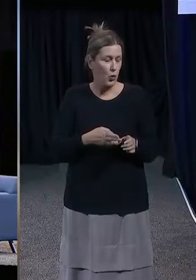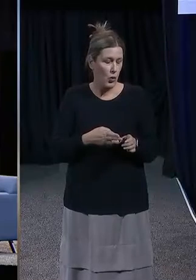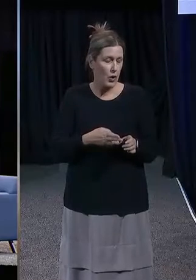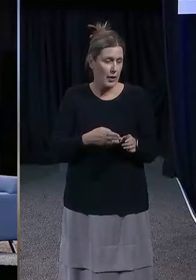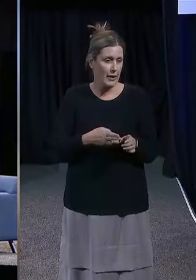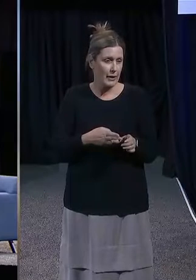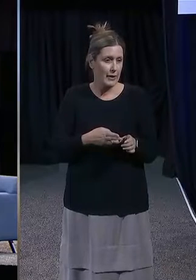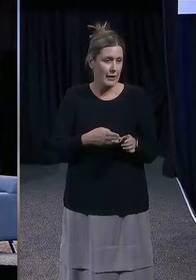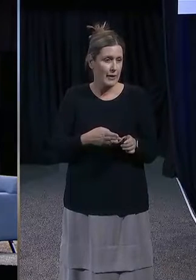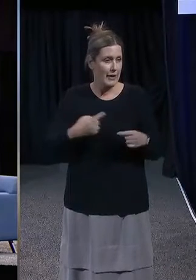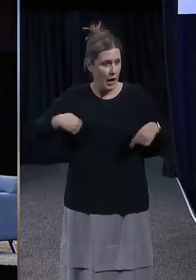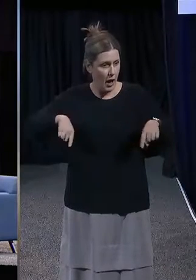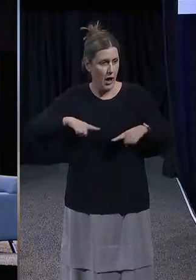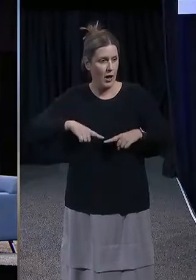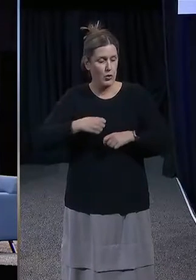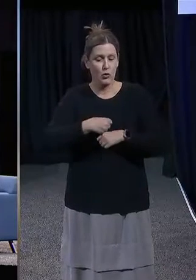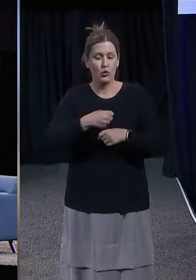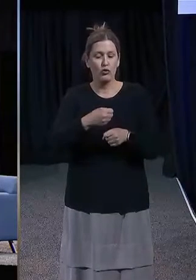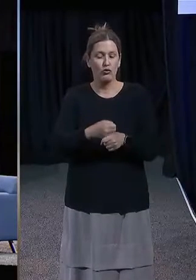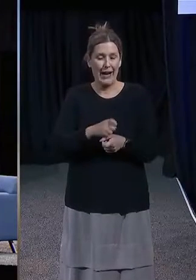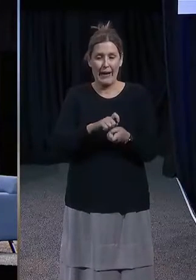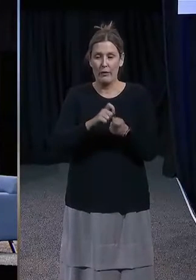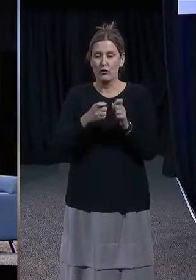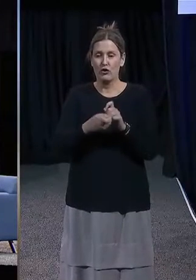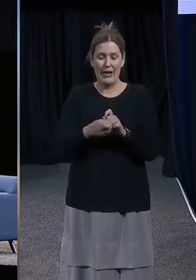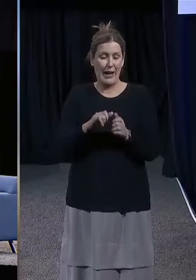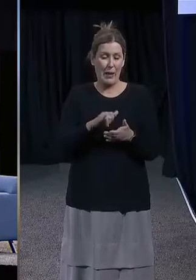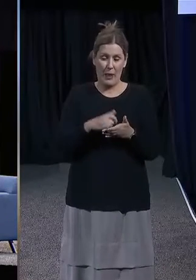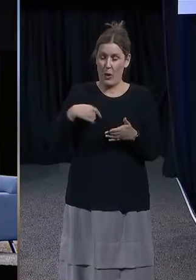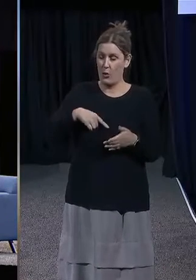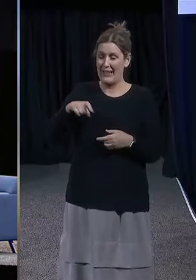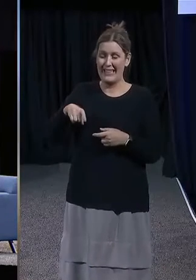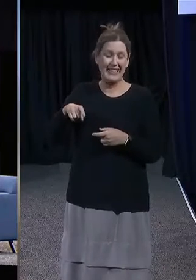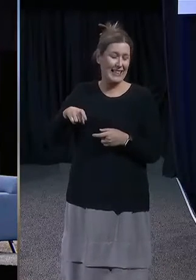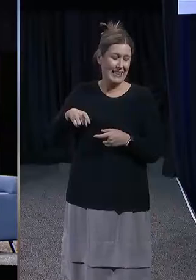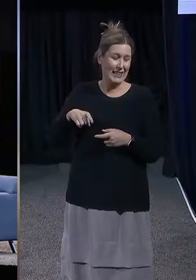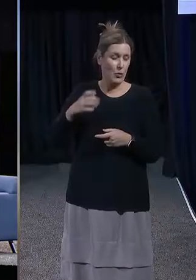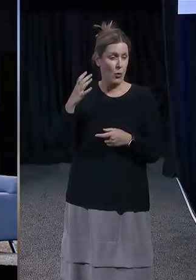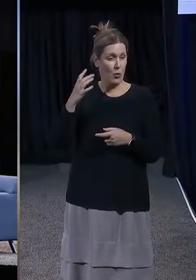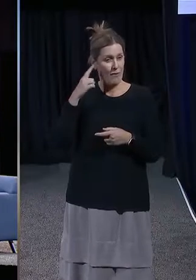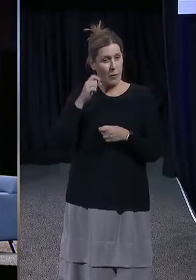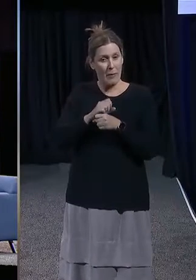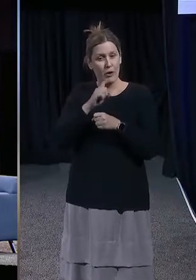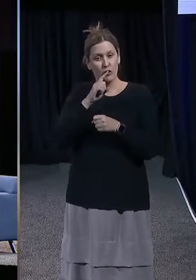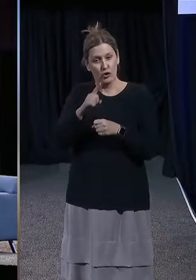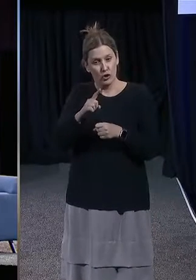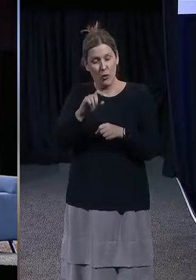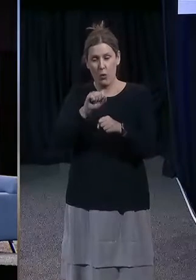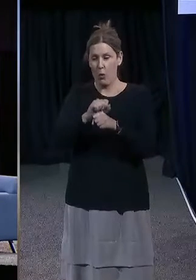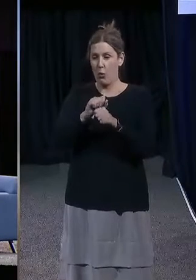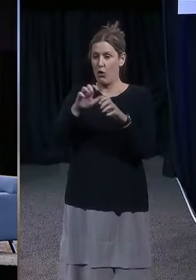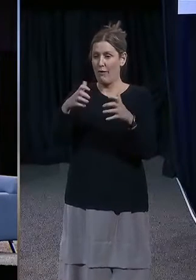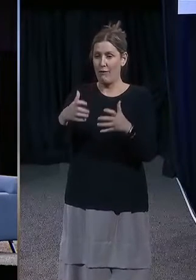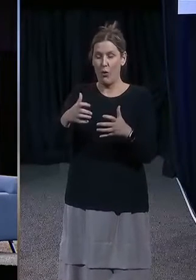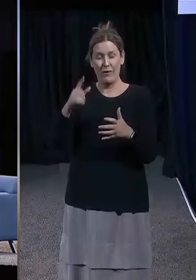us in creating the change that's needed to ensure that the workforce of